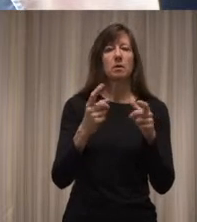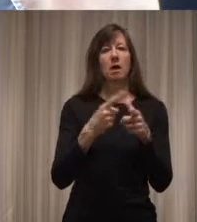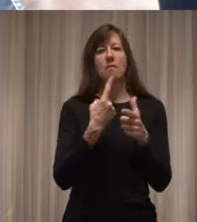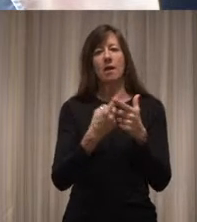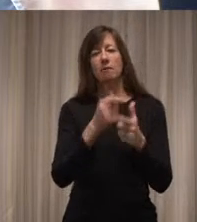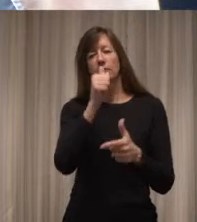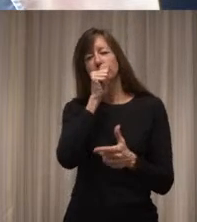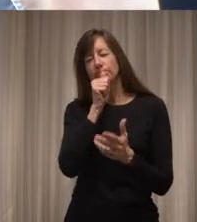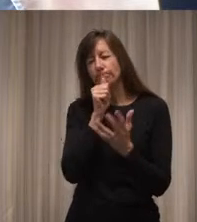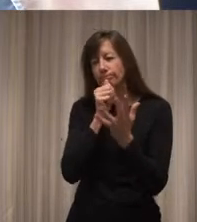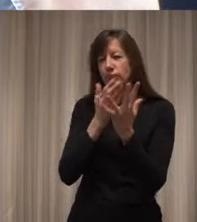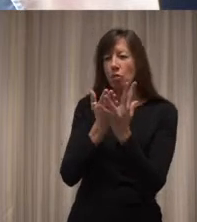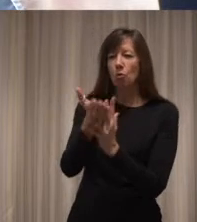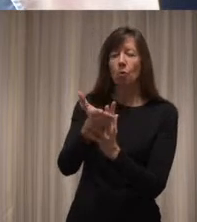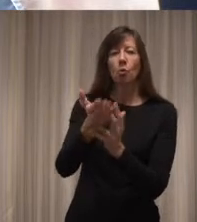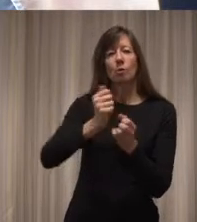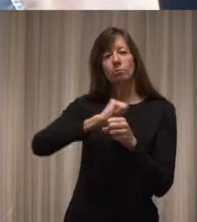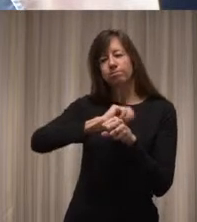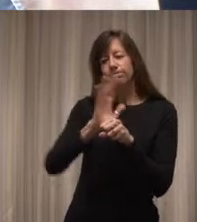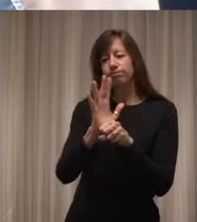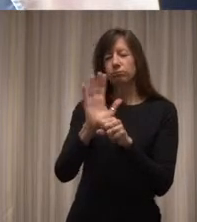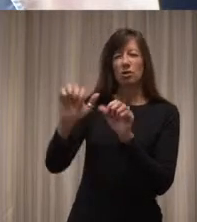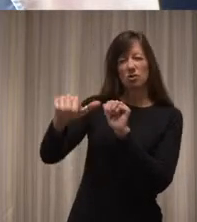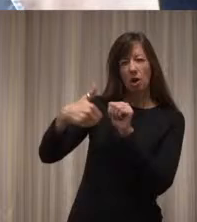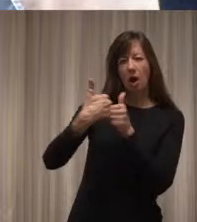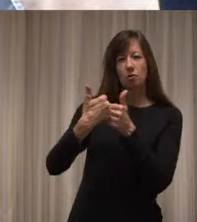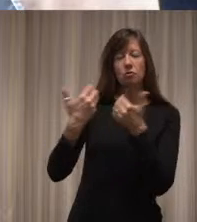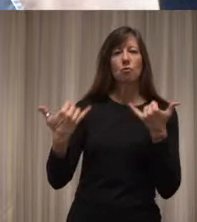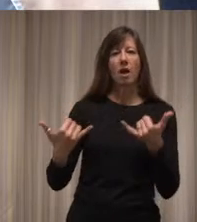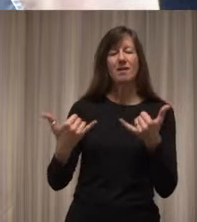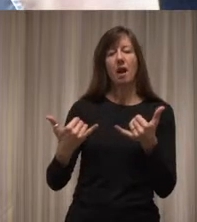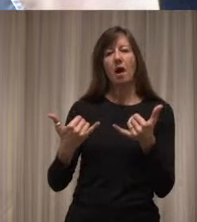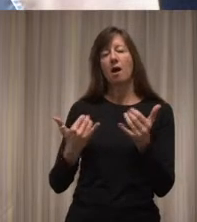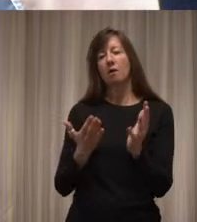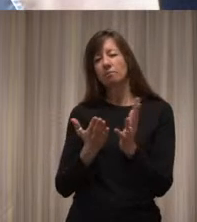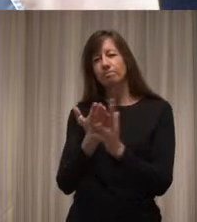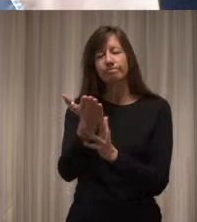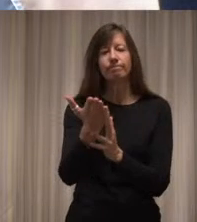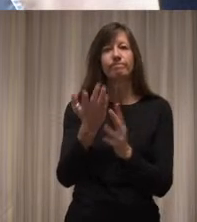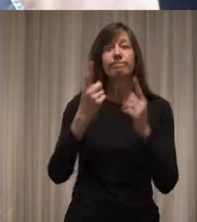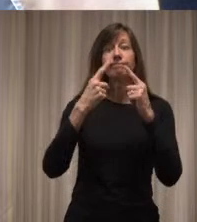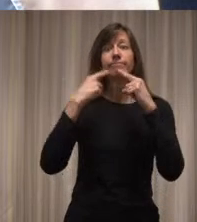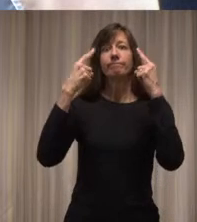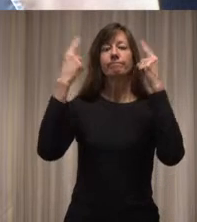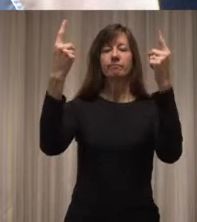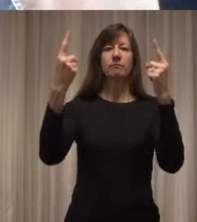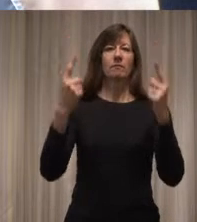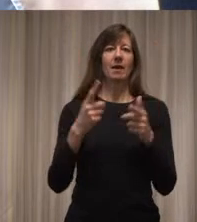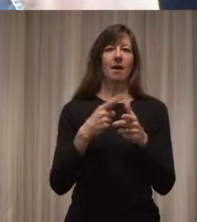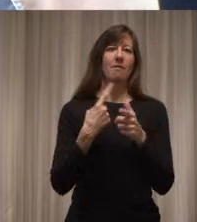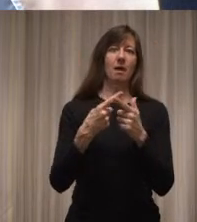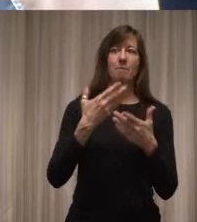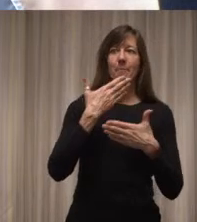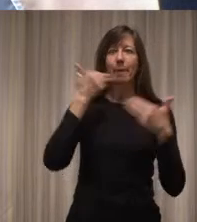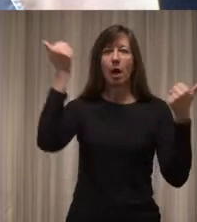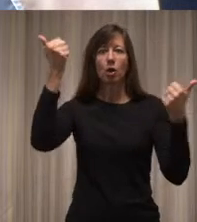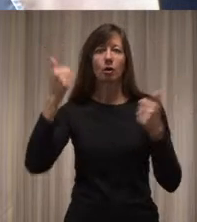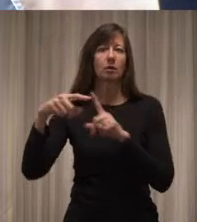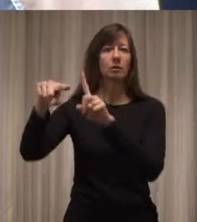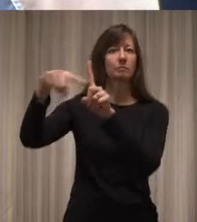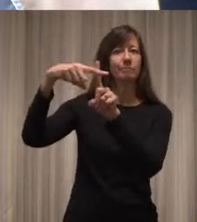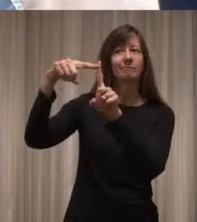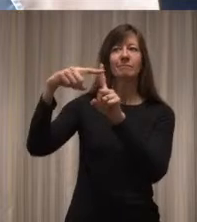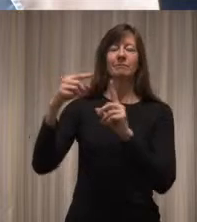out the other side, and have a brighter and a healthier